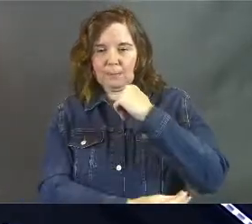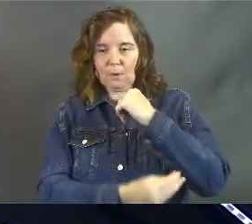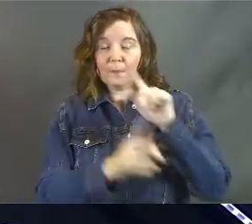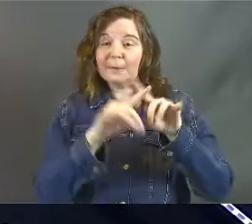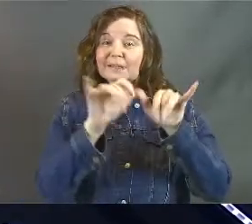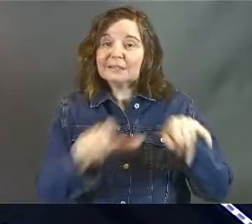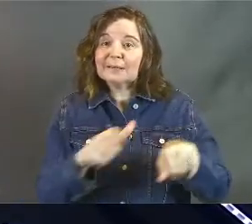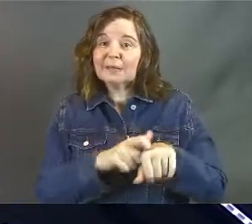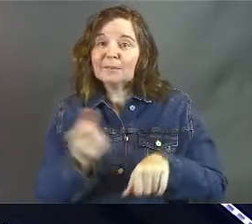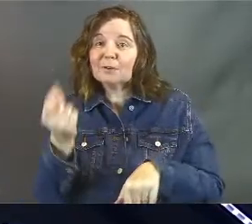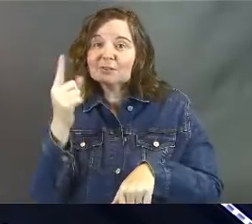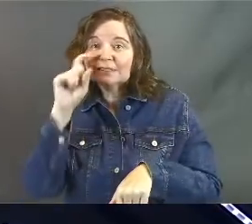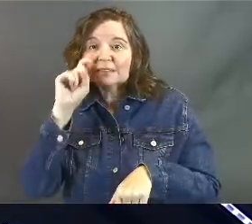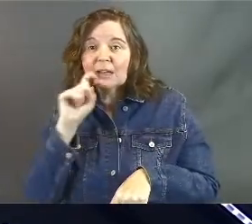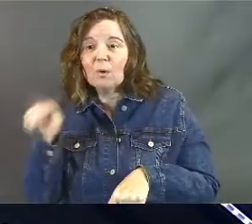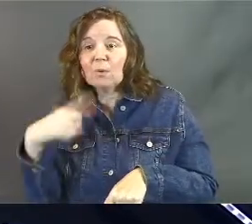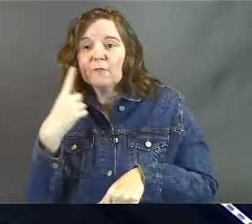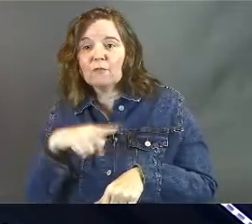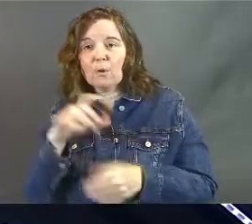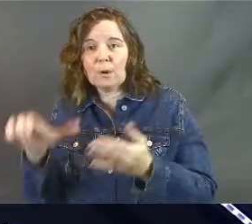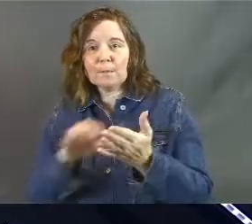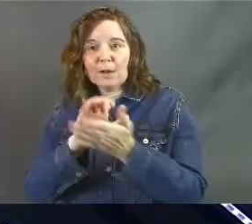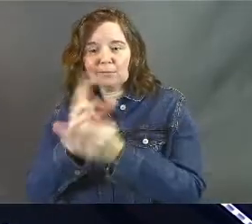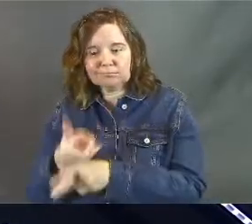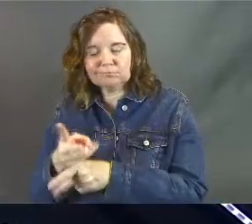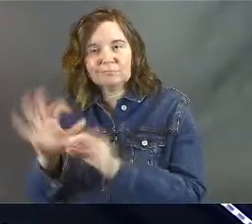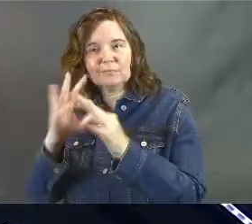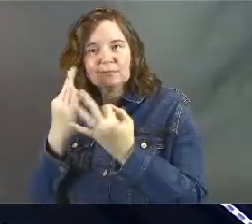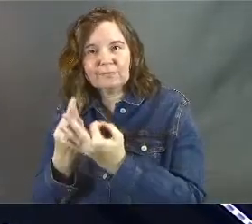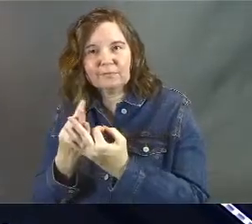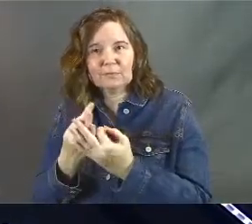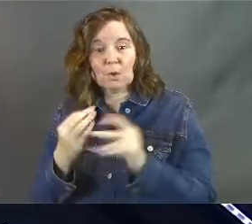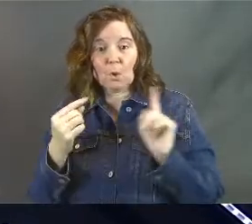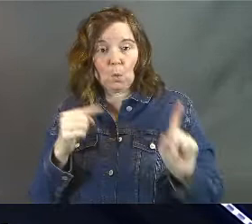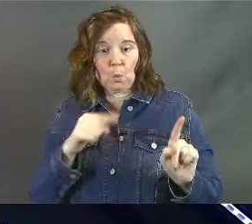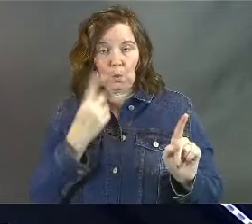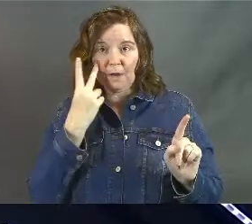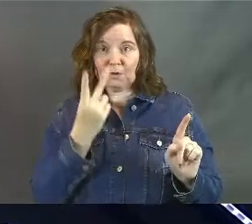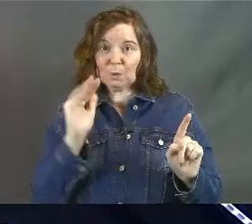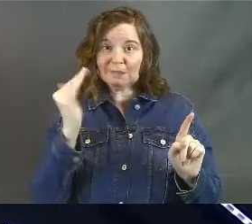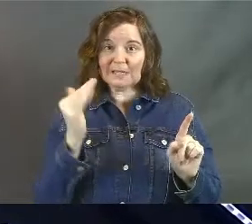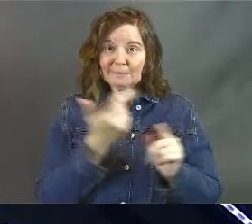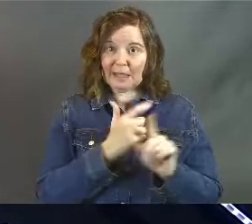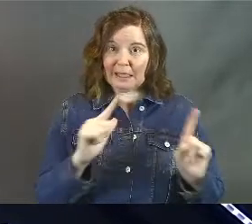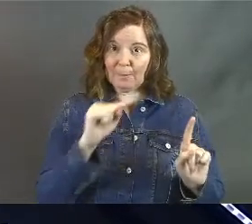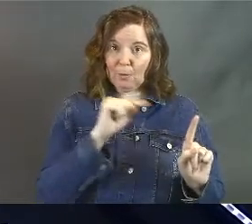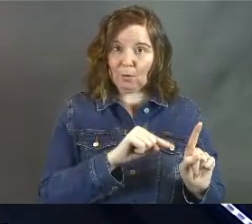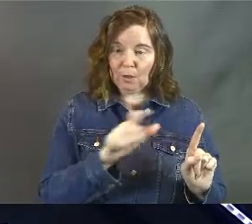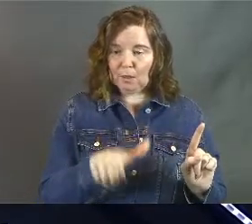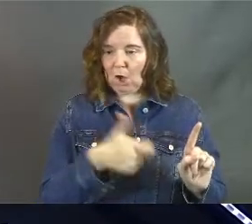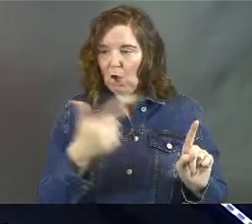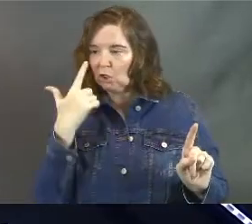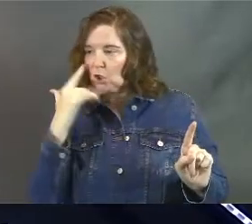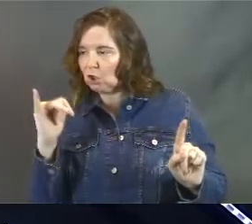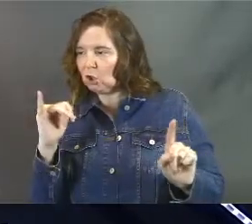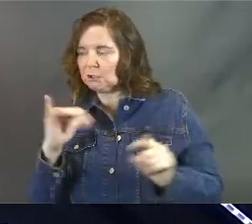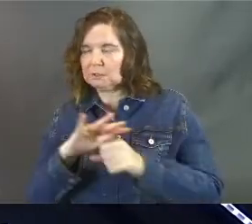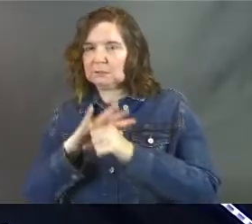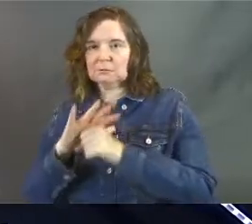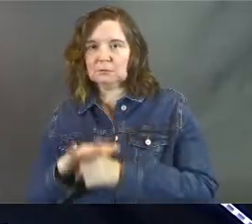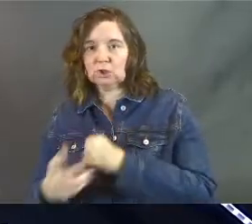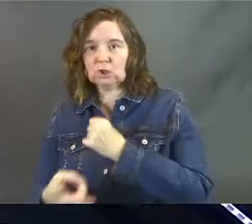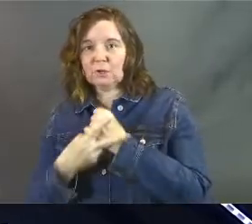only for marriage and for nurturing family. One of these views seems liberal, and the other looks